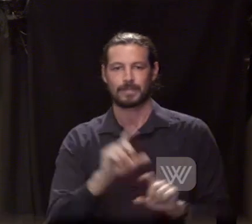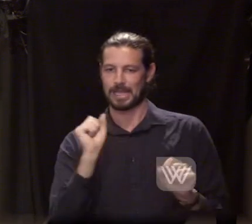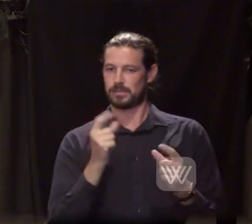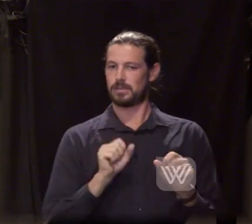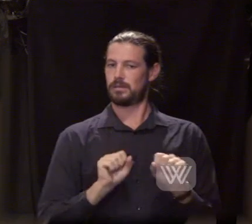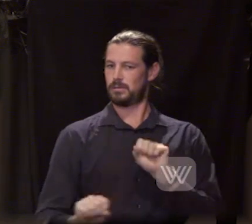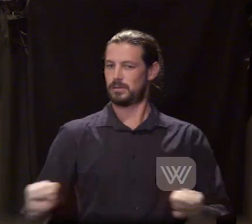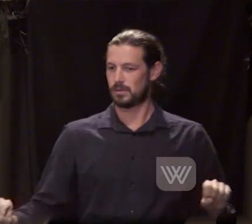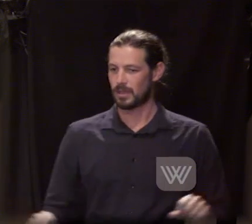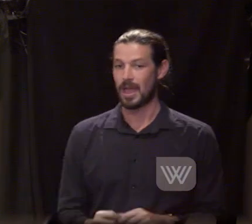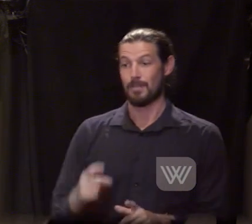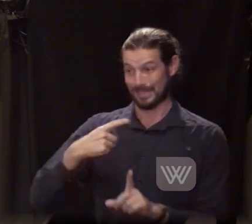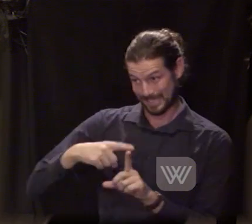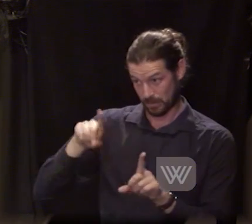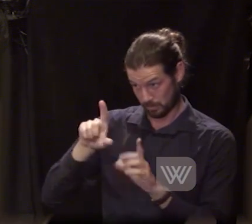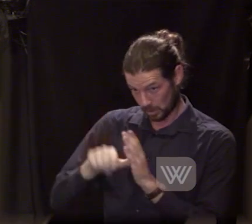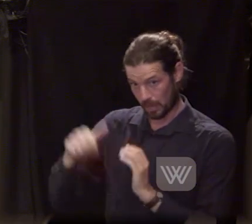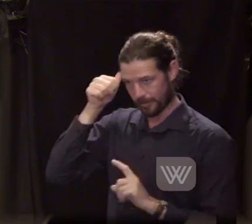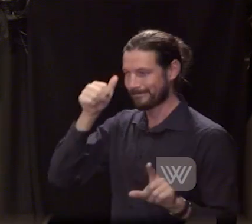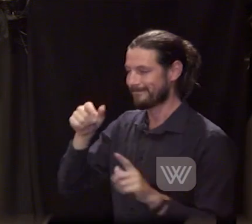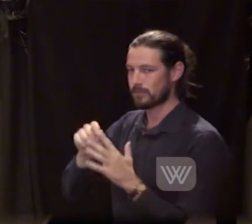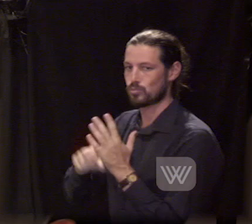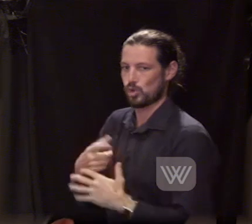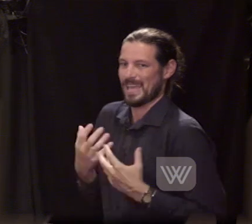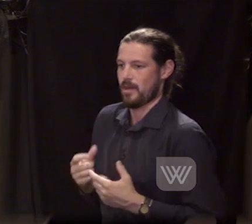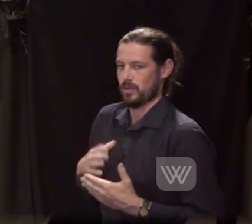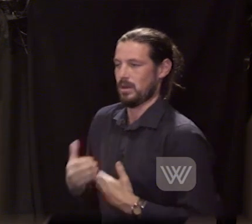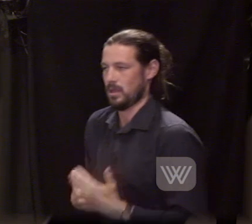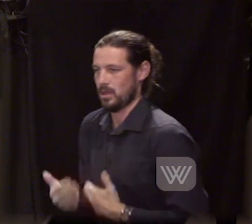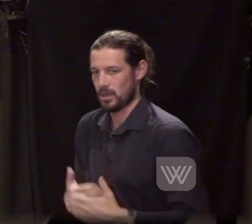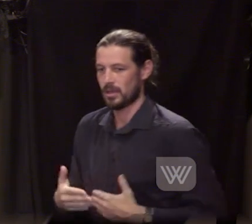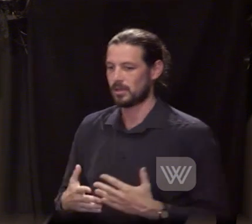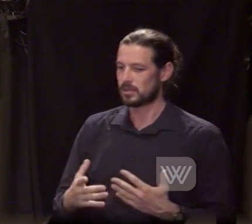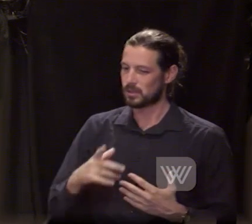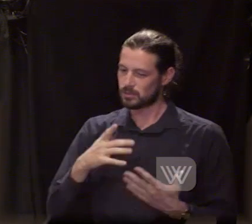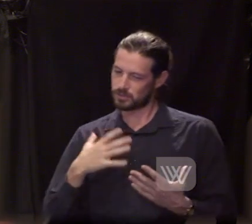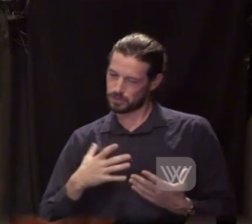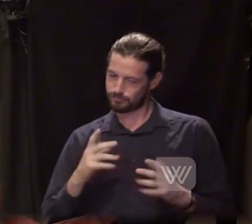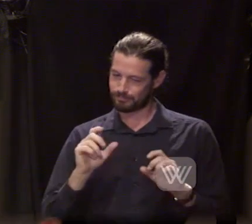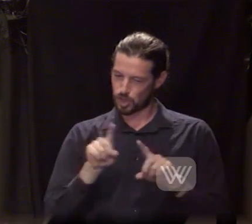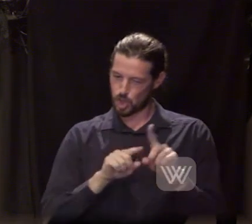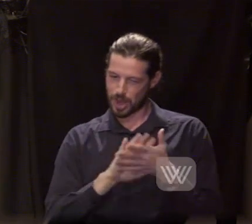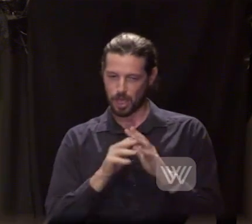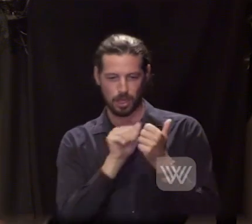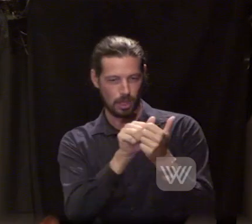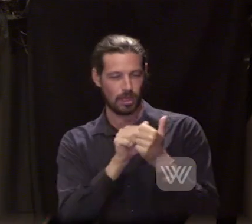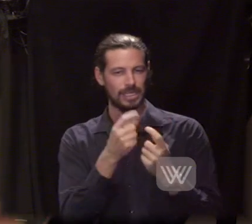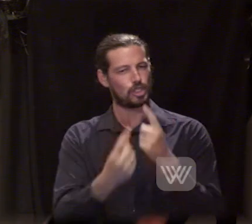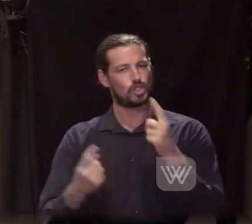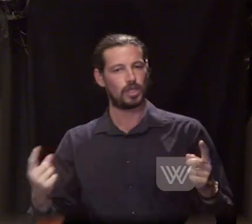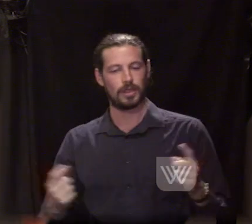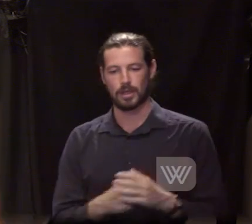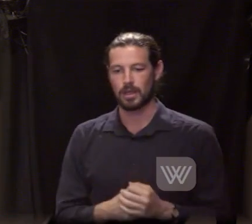that, the mission has to go on. And so you give them as many resources as they can to deal with that, but also working together and saying,